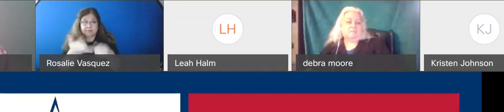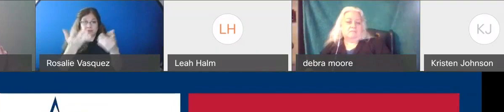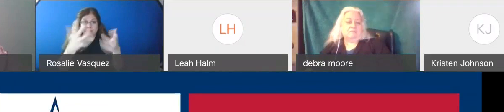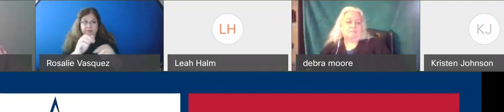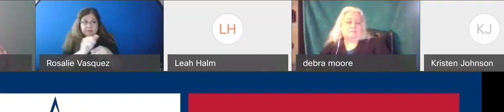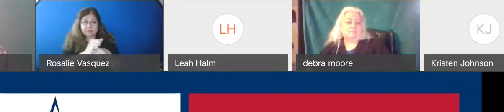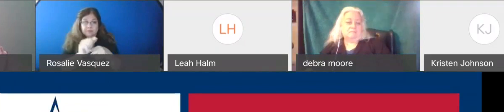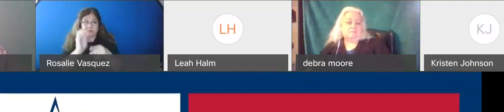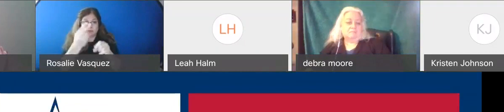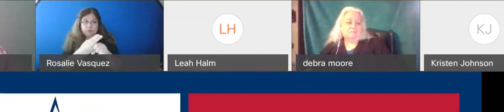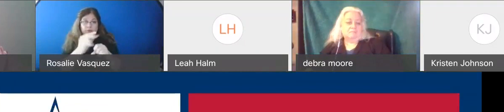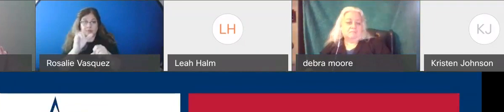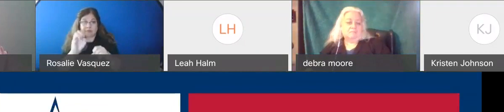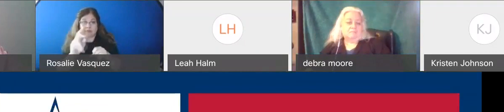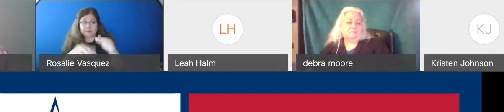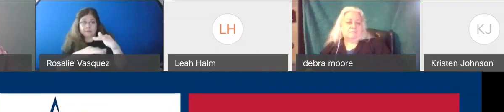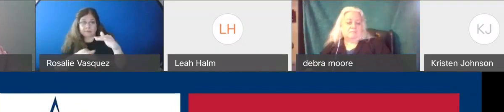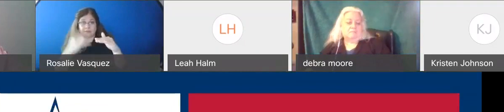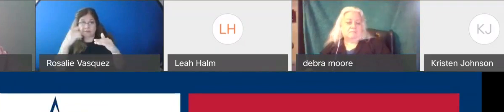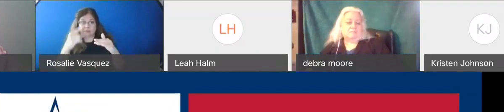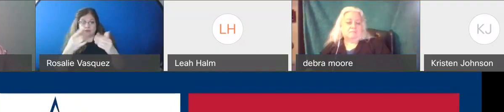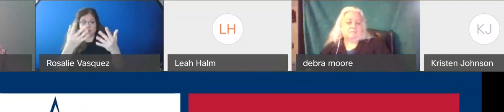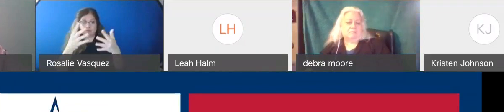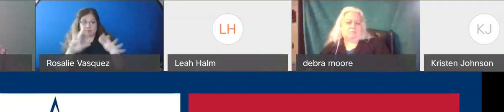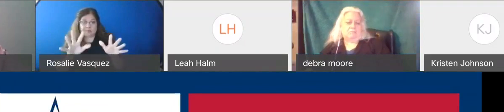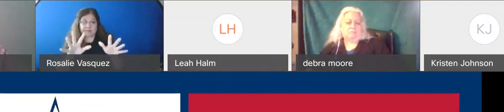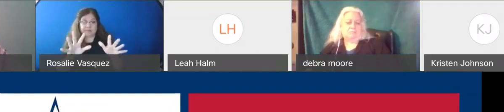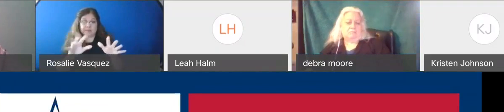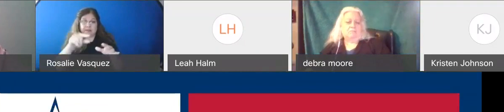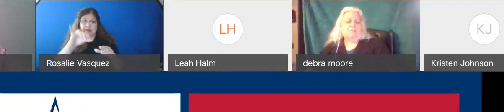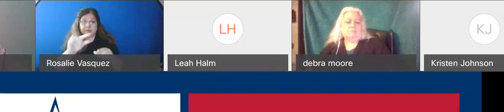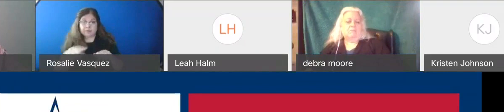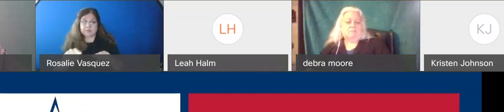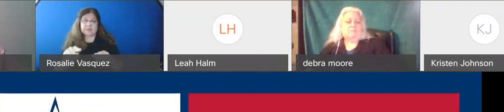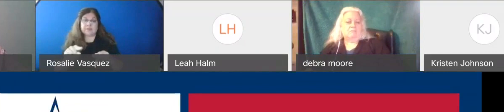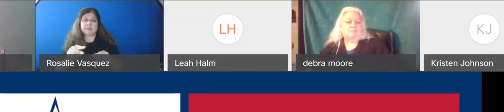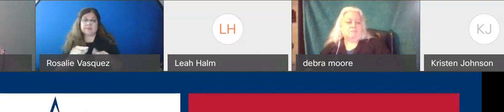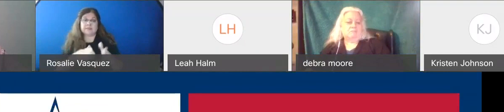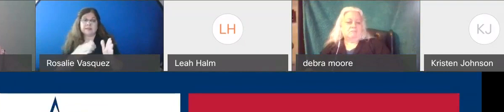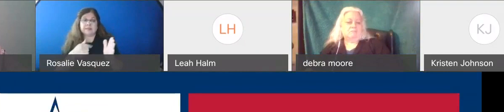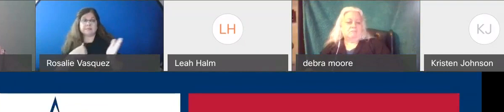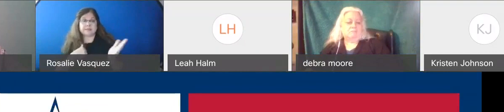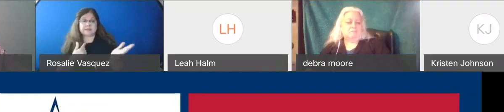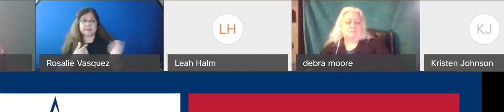link below to complete the risk management training quiz. And let me,